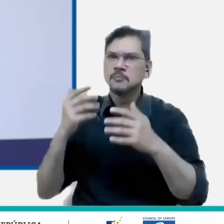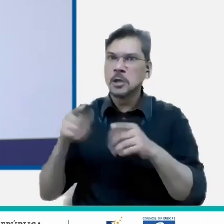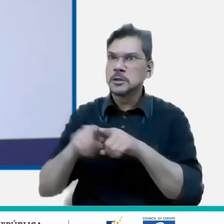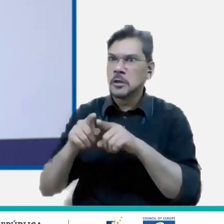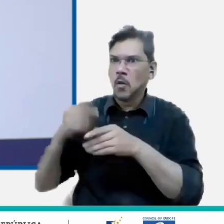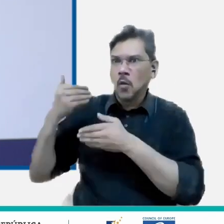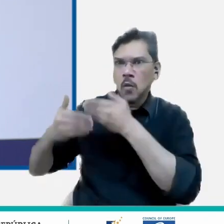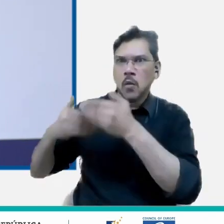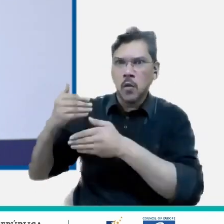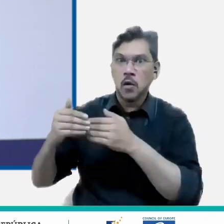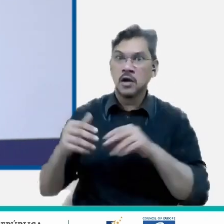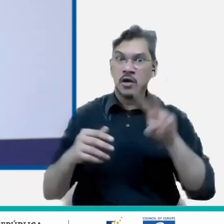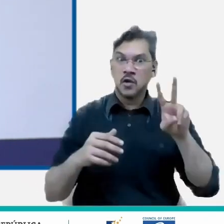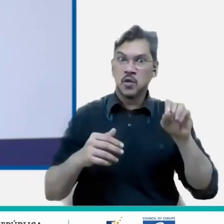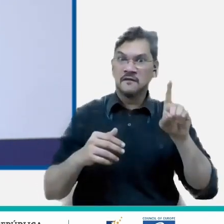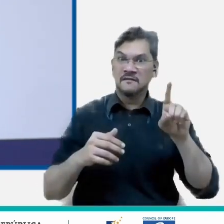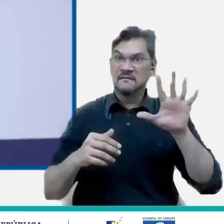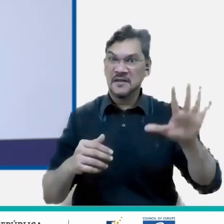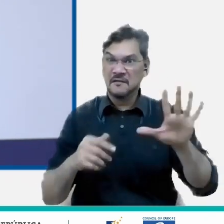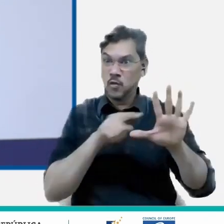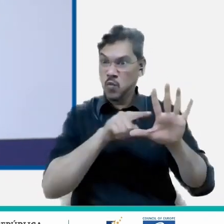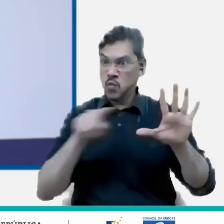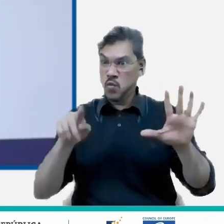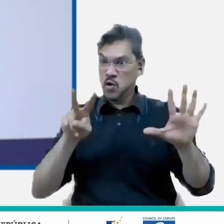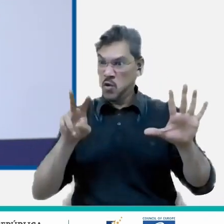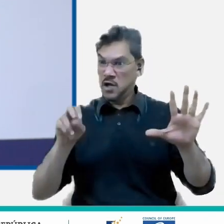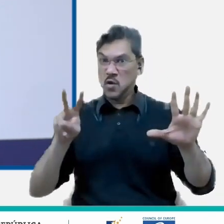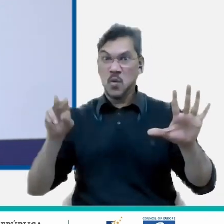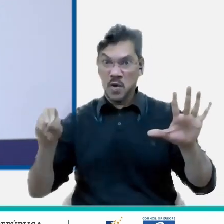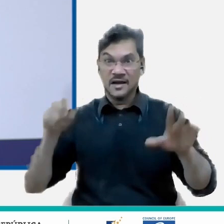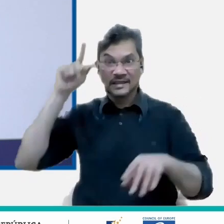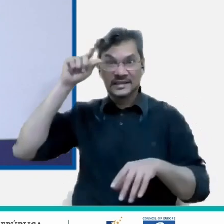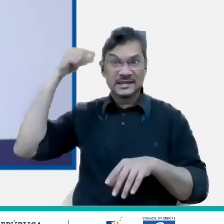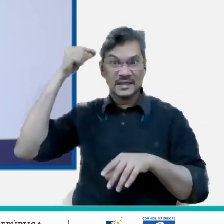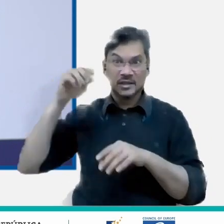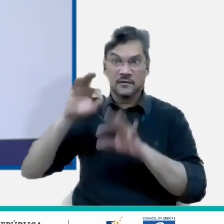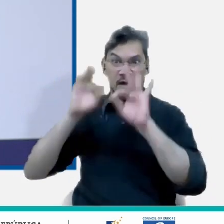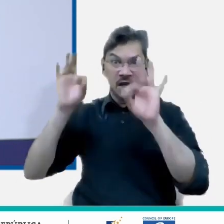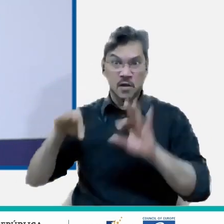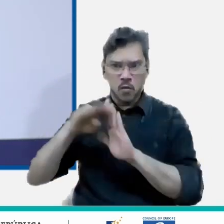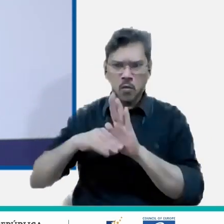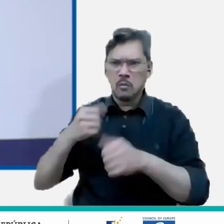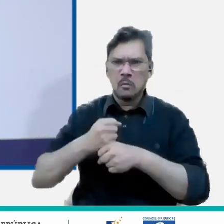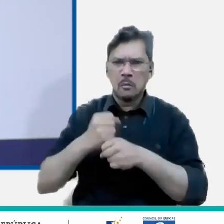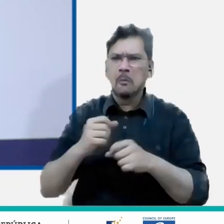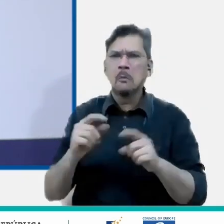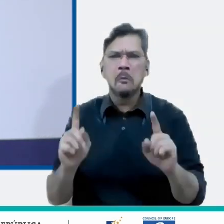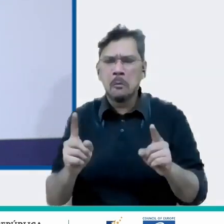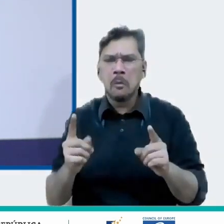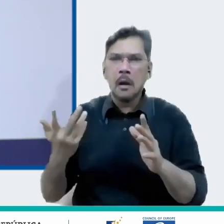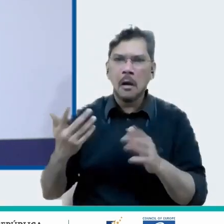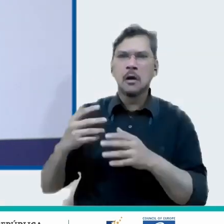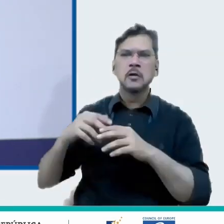2020. And this document is built on consultations with European and Central Asian